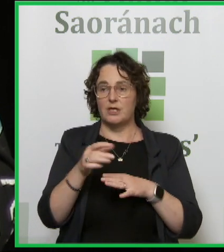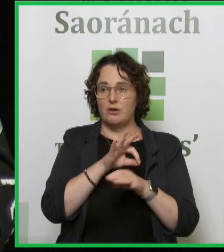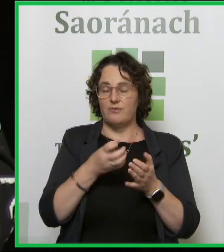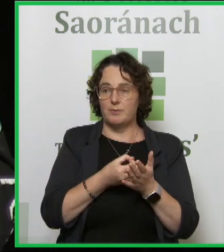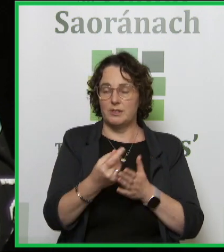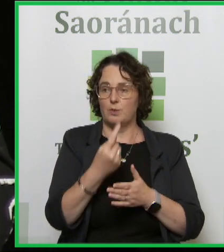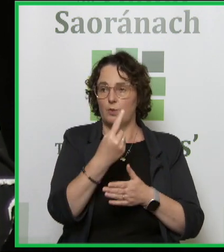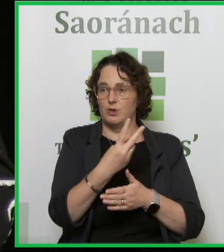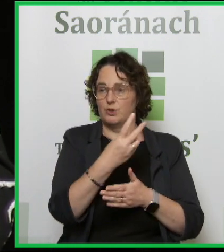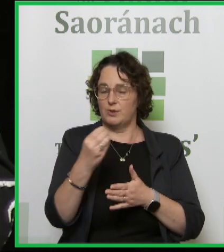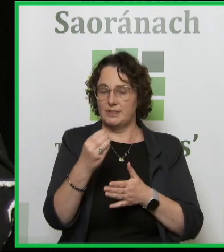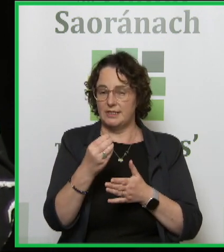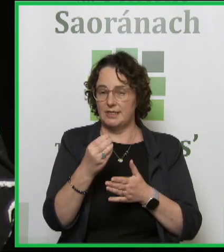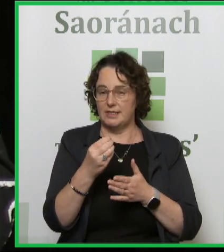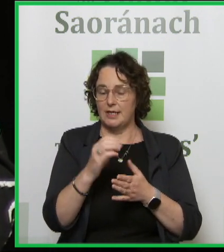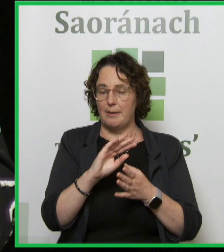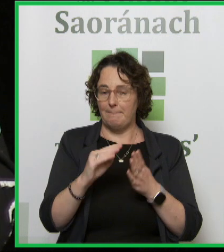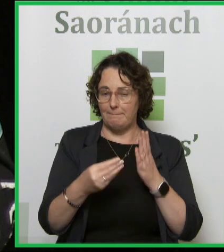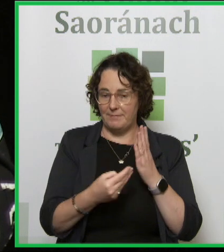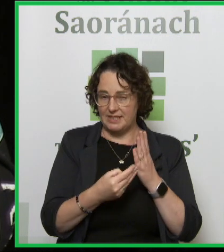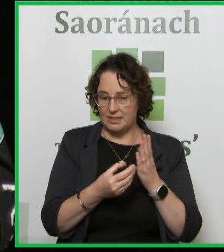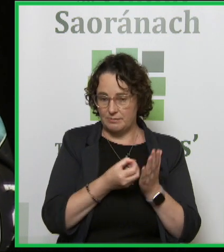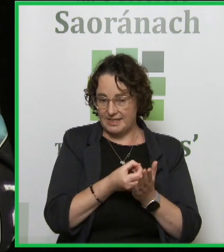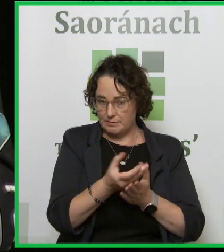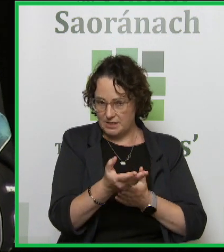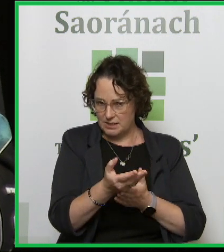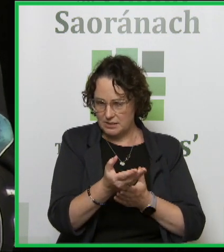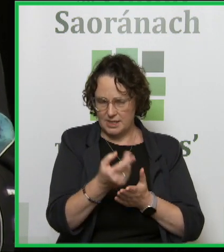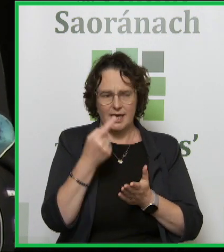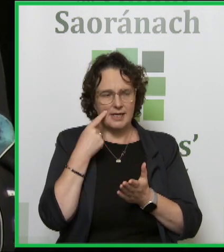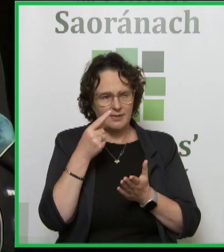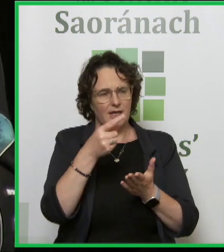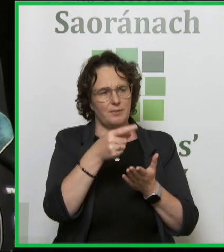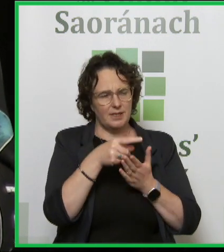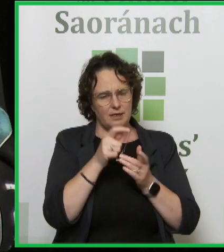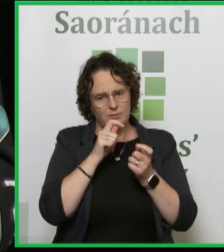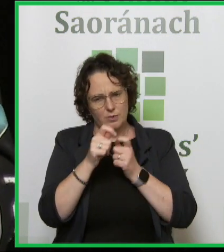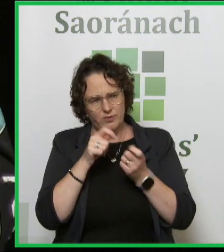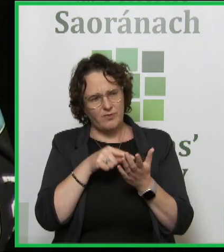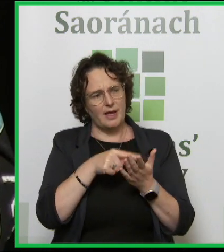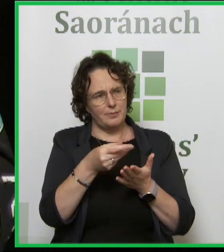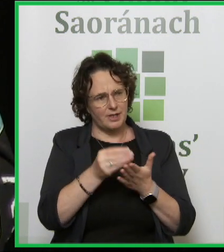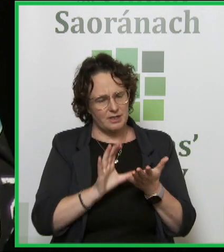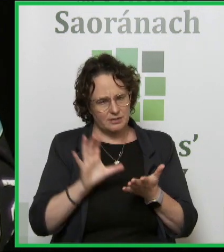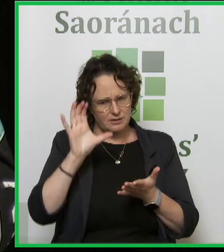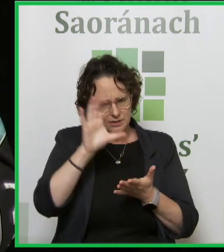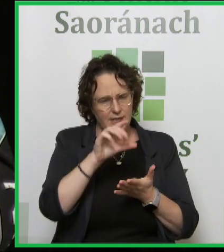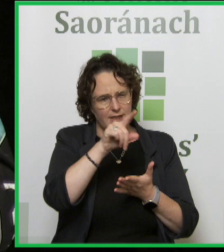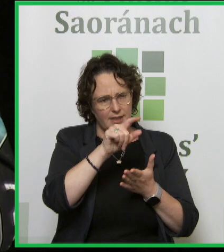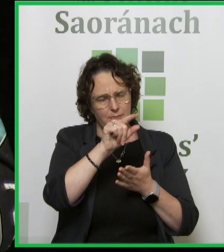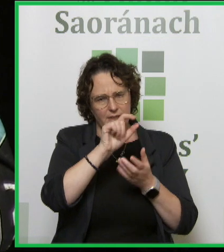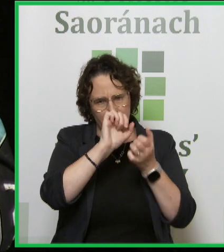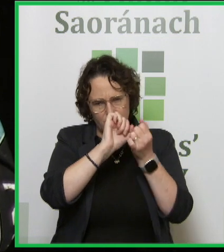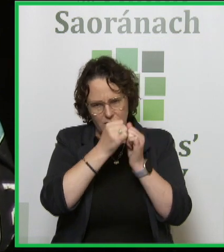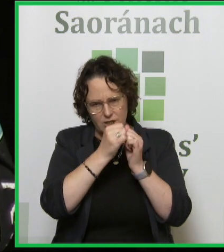So you need to look at what's already being spent and can that be reshaped? Can that be moved? We set up programmes that last